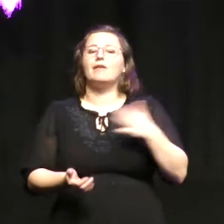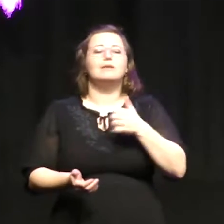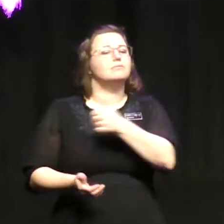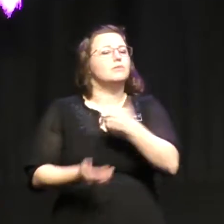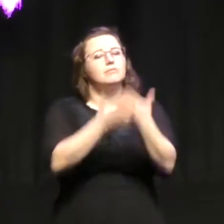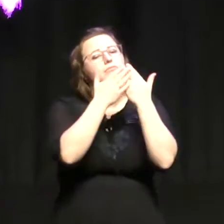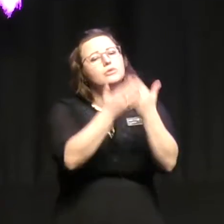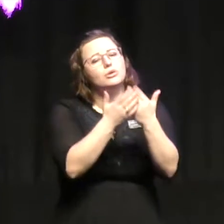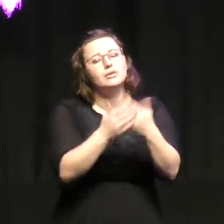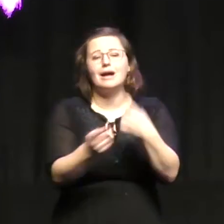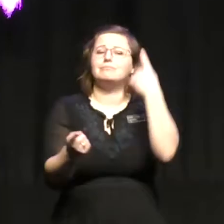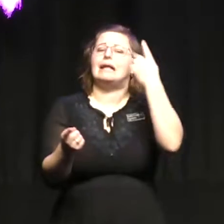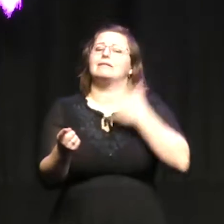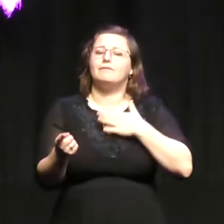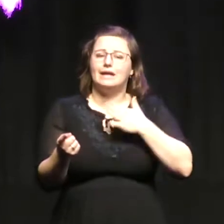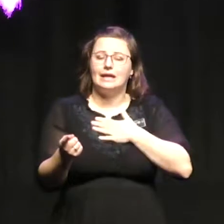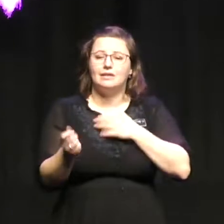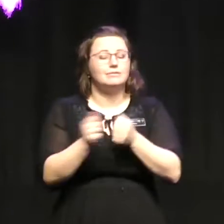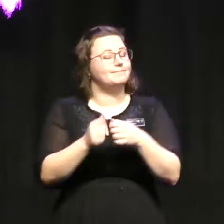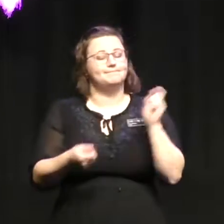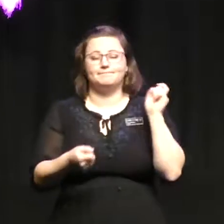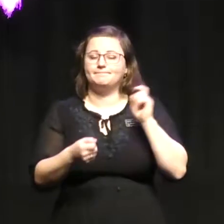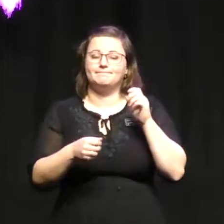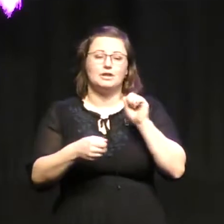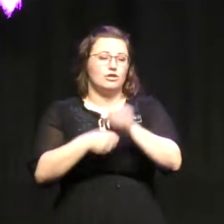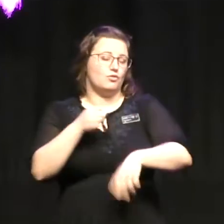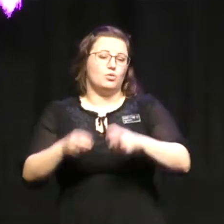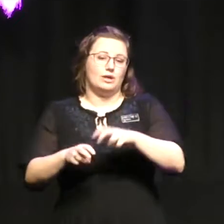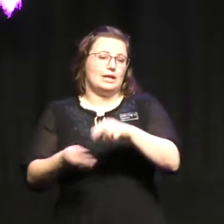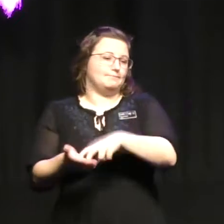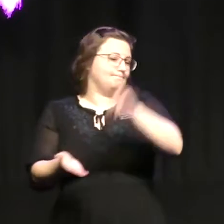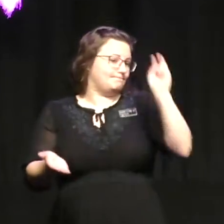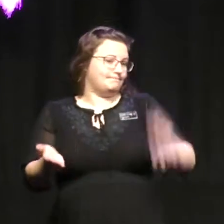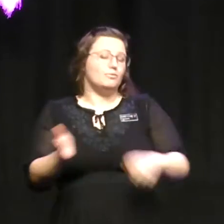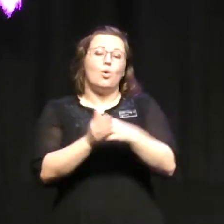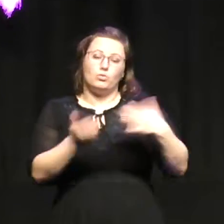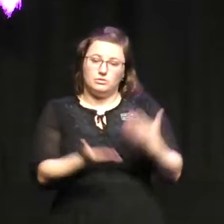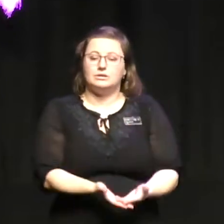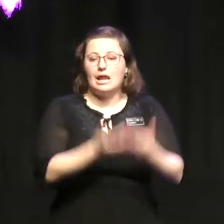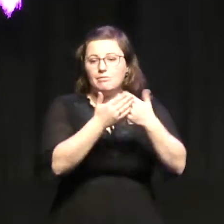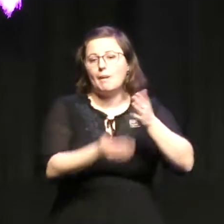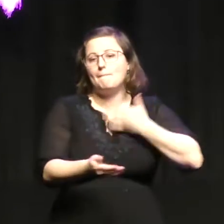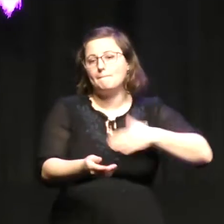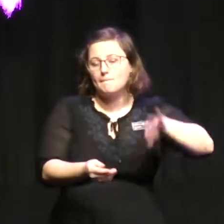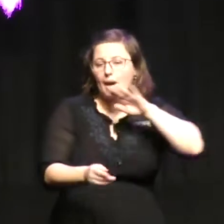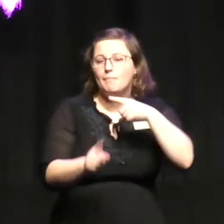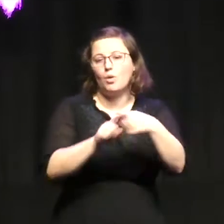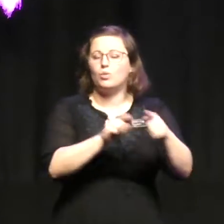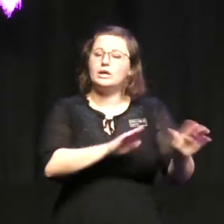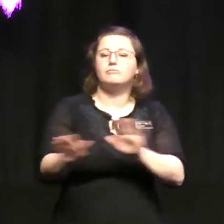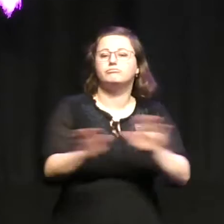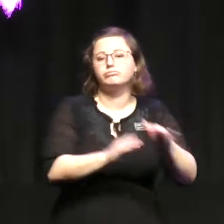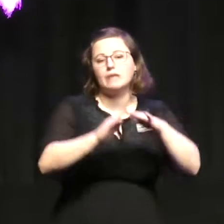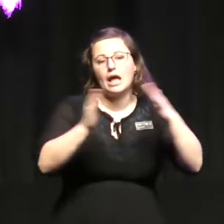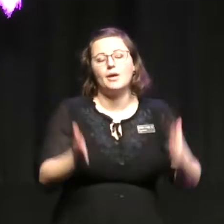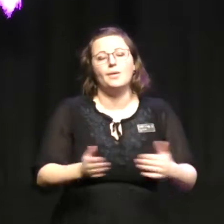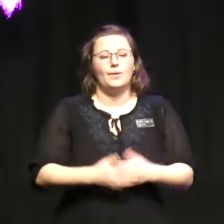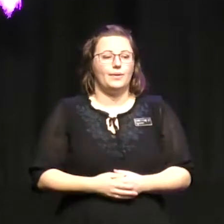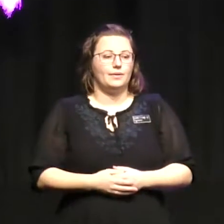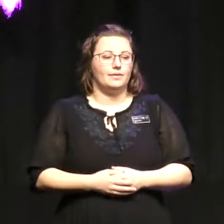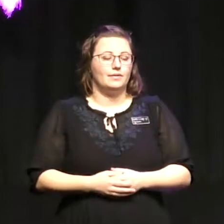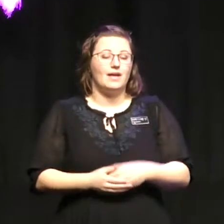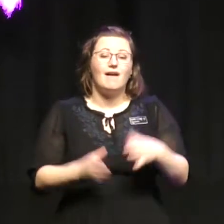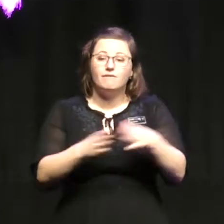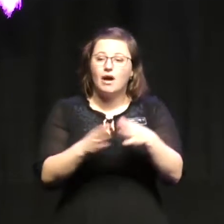study, she had to drop out of school to help her mother with household chores. The